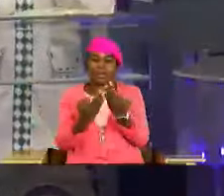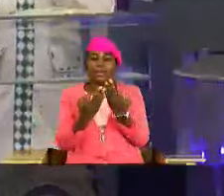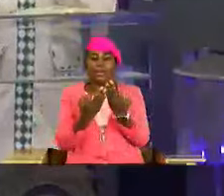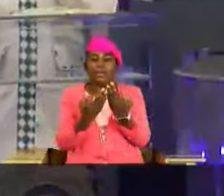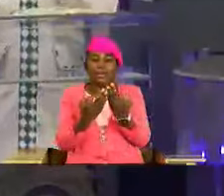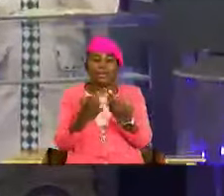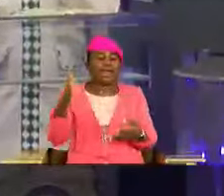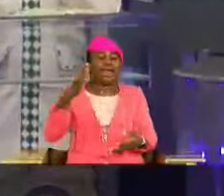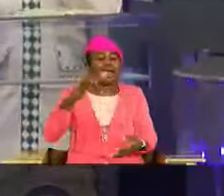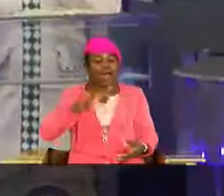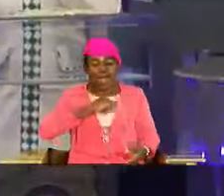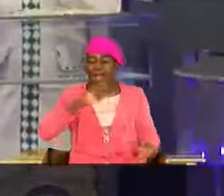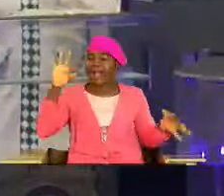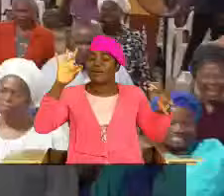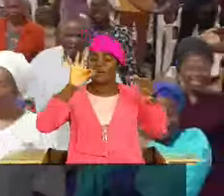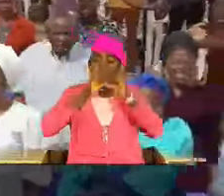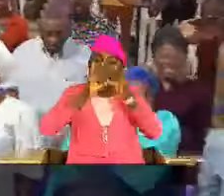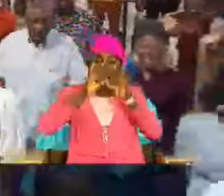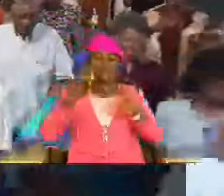shout it with